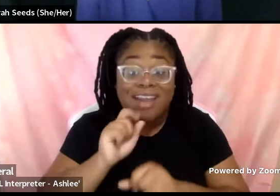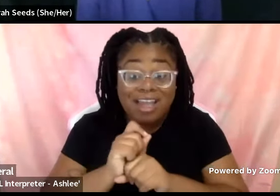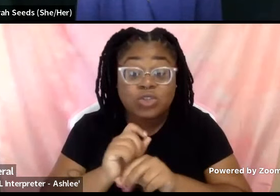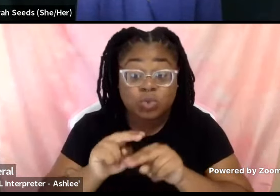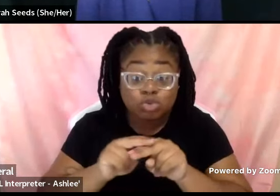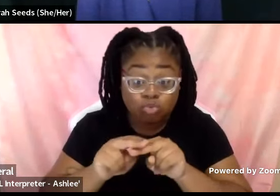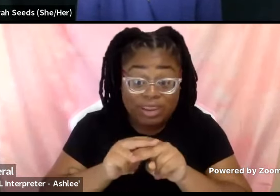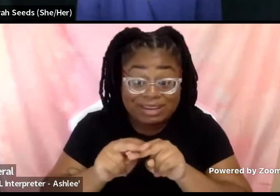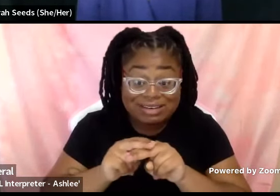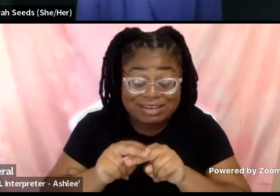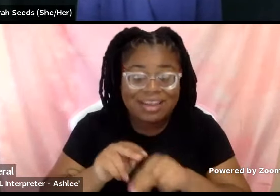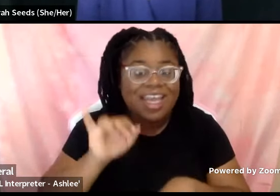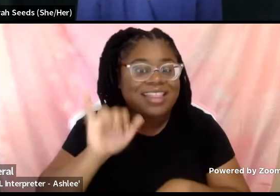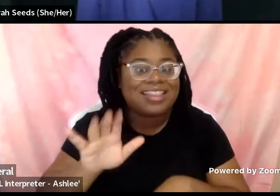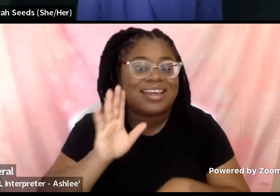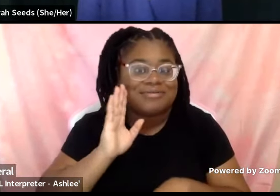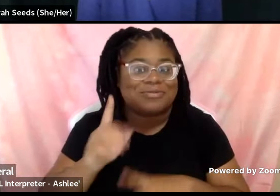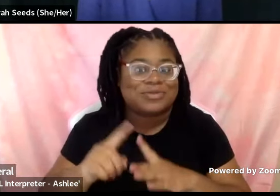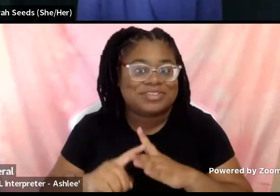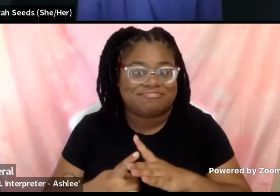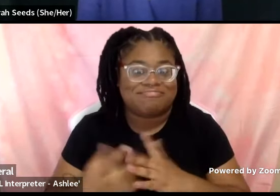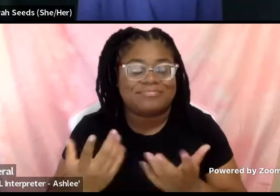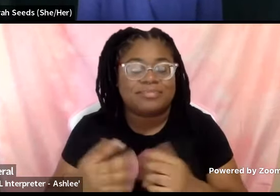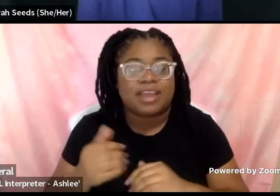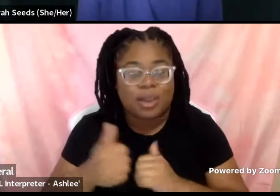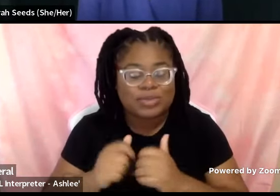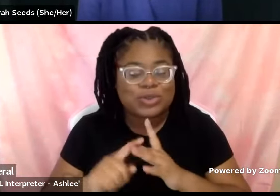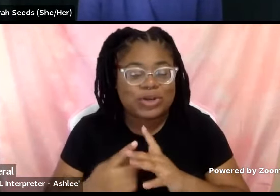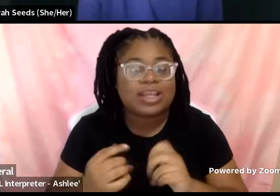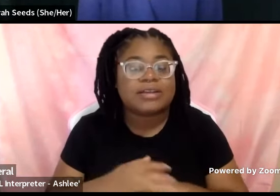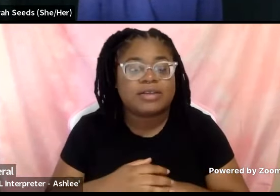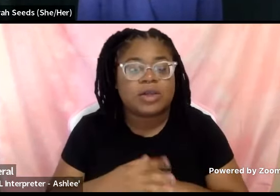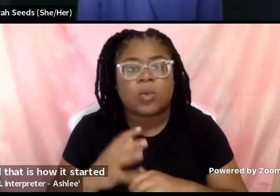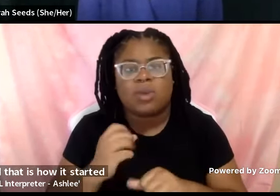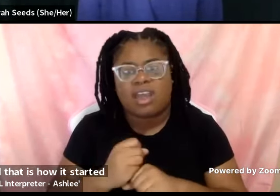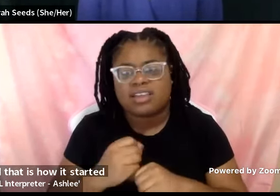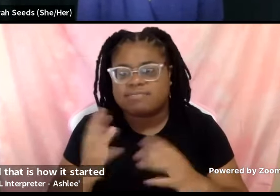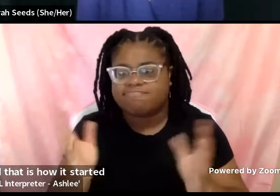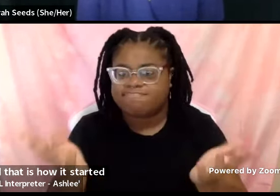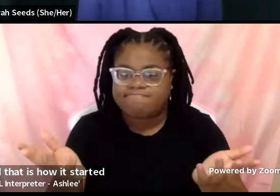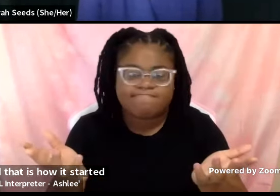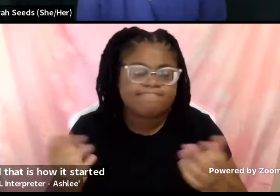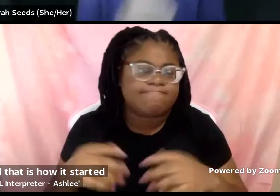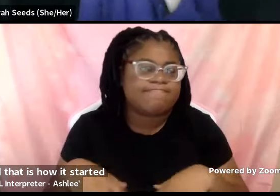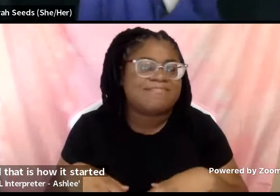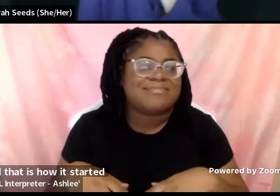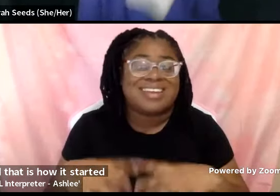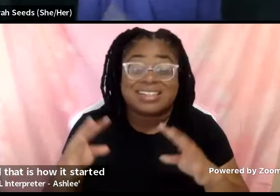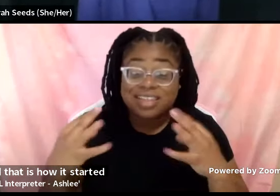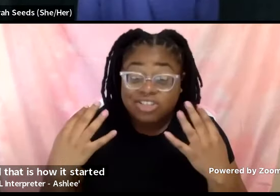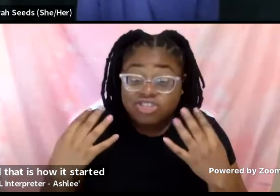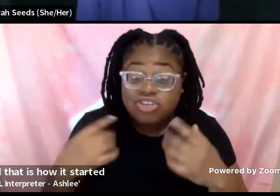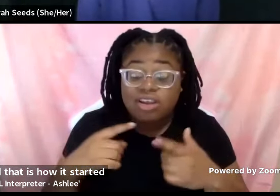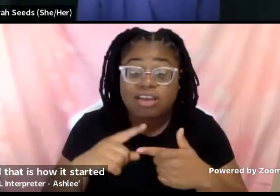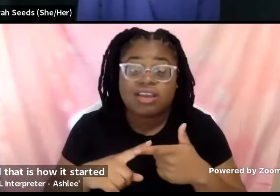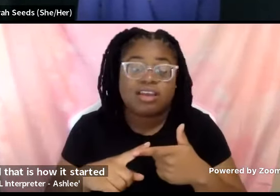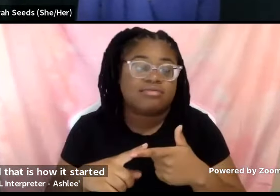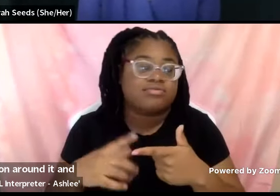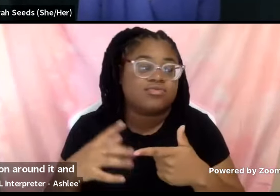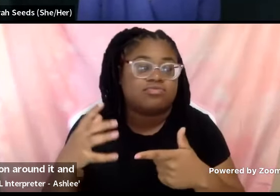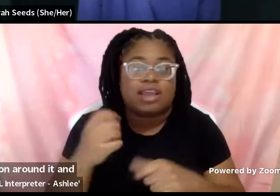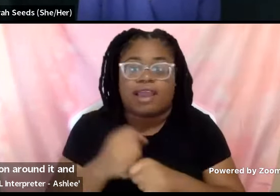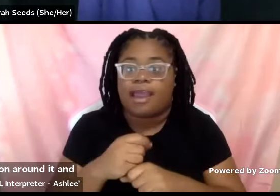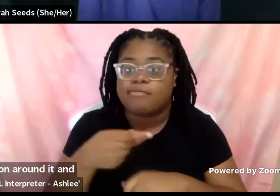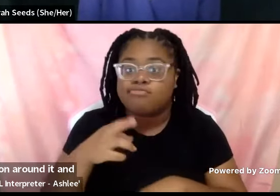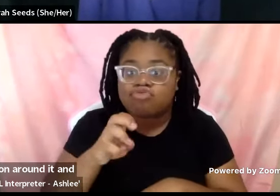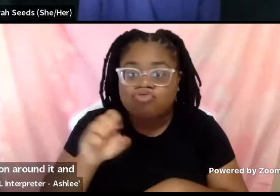that's how it all started. And then really, like, we got some attention around it. We got some press around it. And Sarah and I were like,